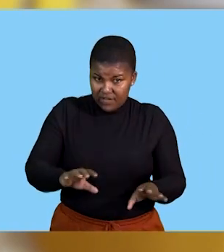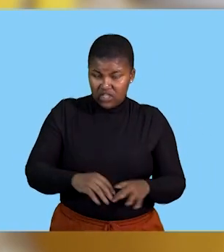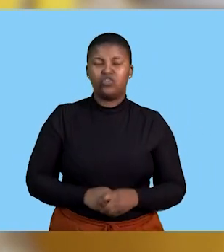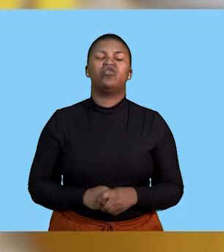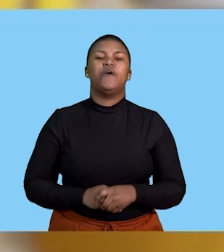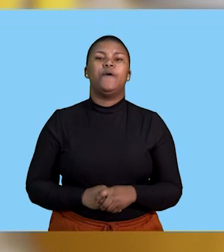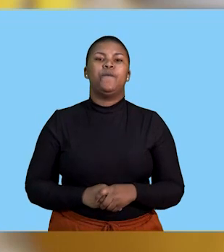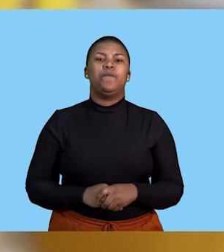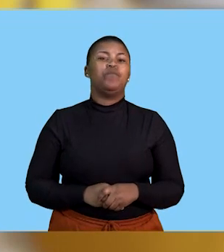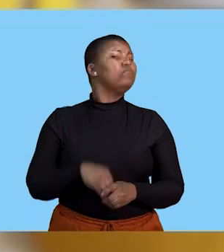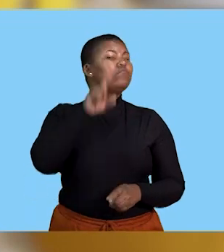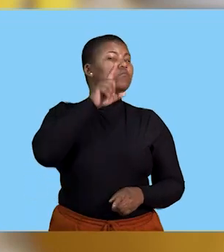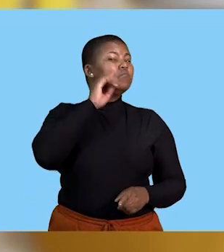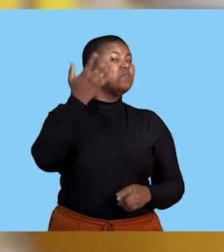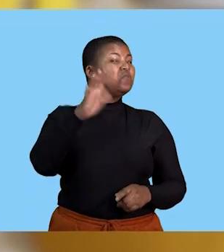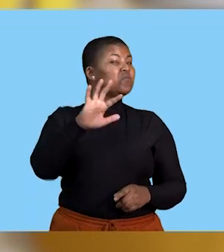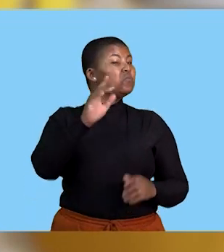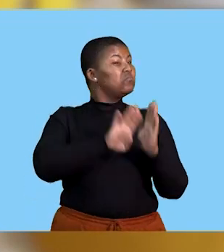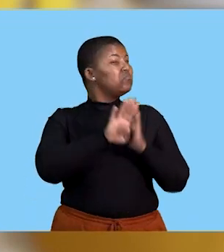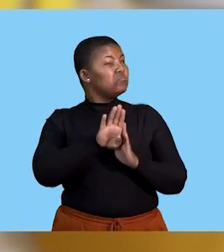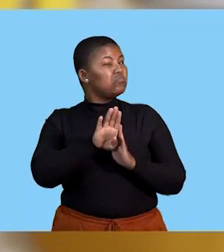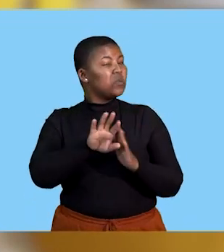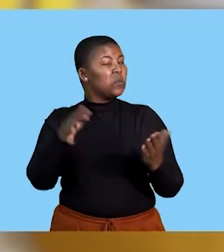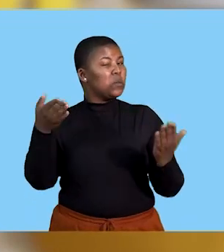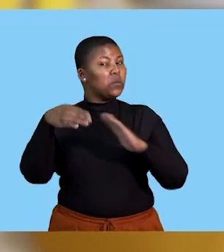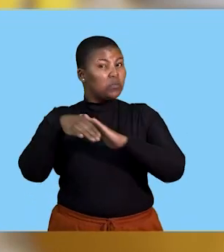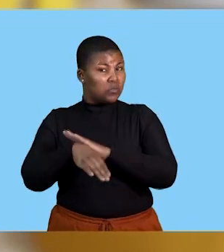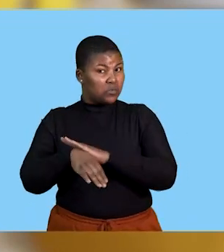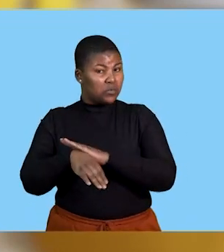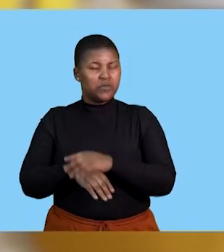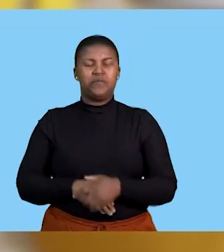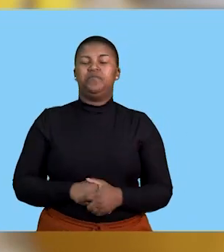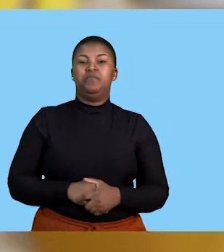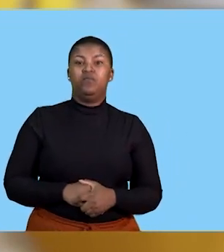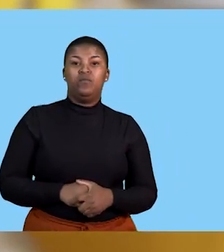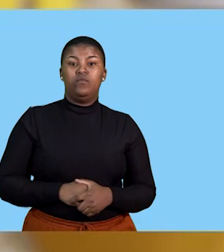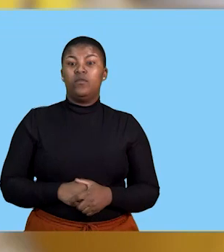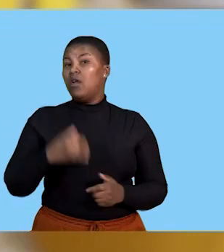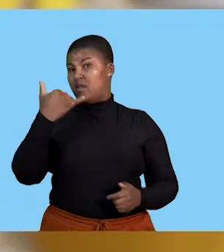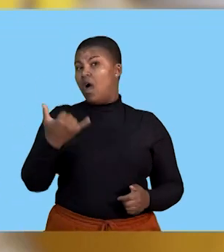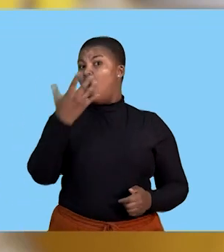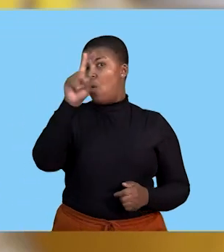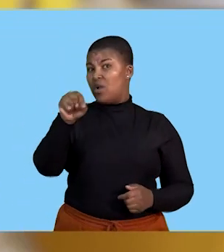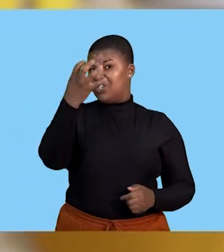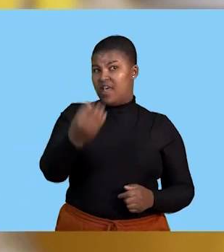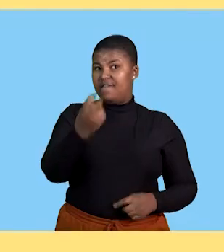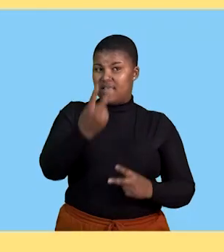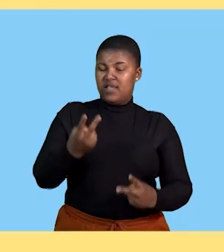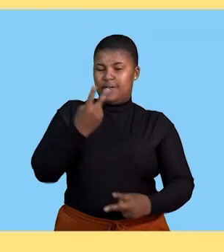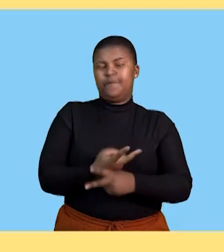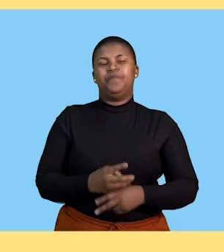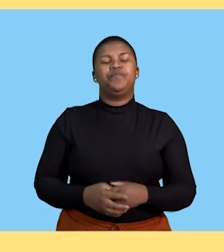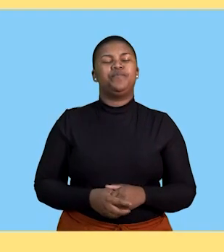we're able to look at whether it had increased or it had decreased. Now with me here, I have an application question.